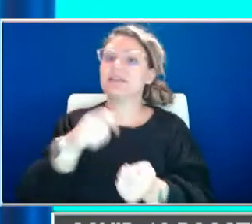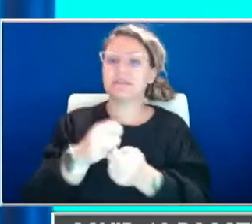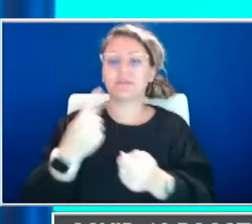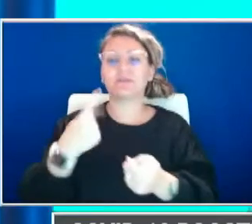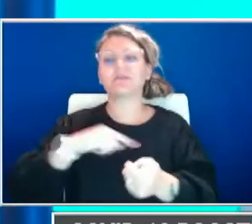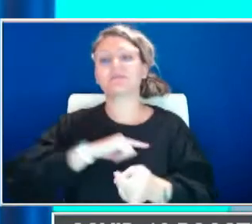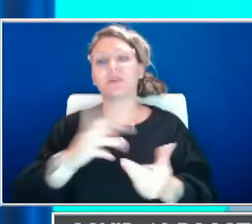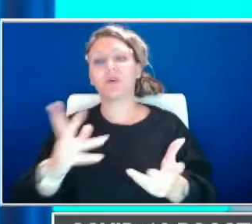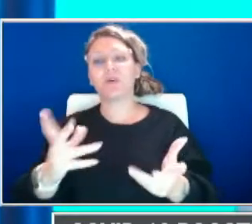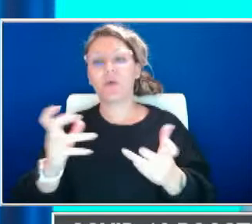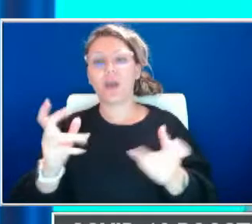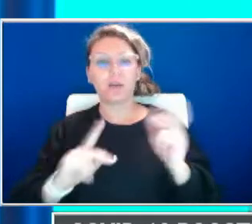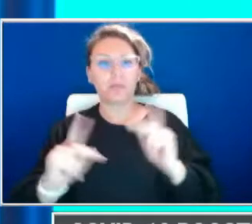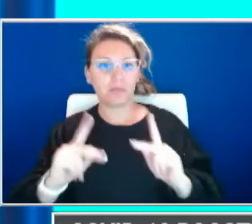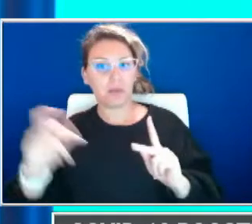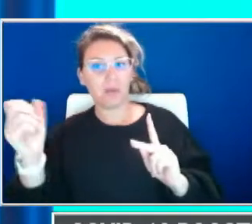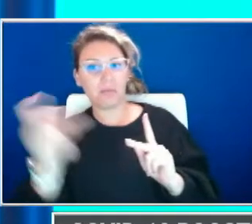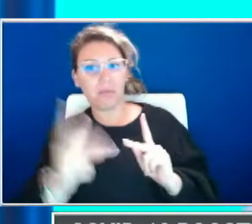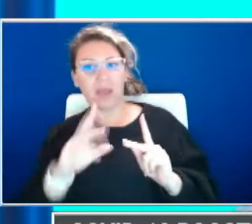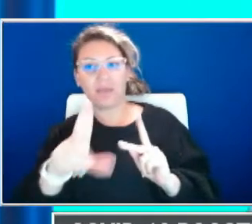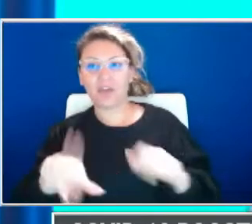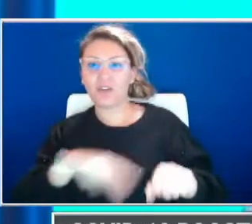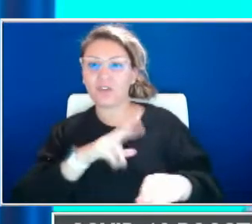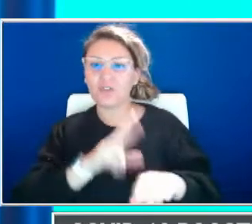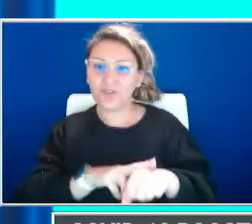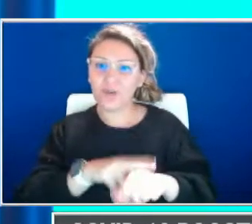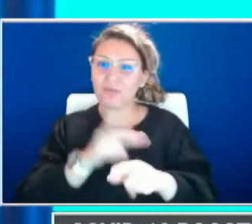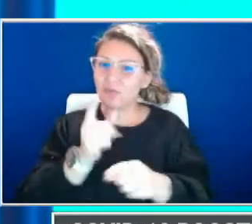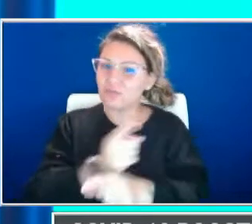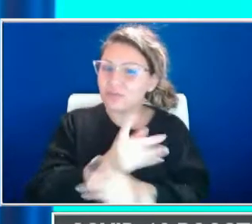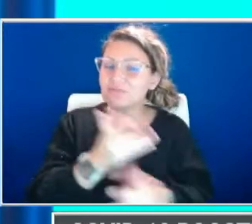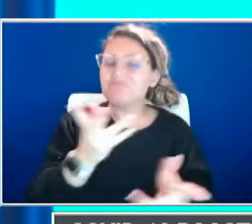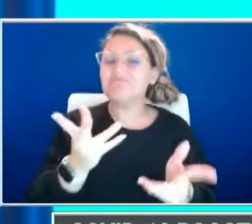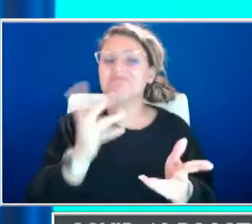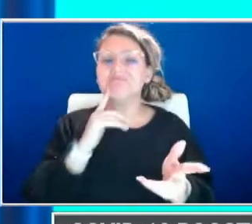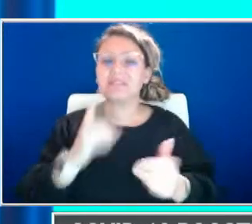get back to their normal routine, get back to what life is for them.